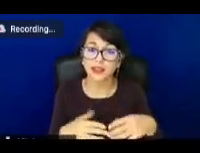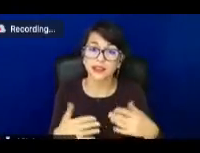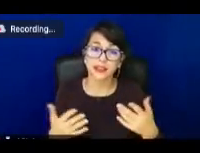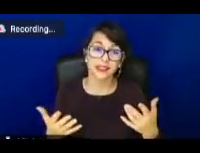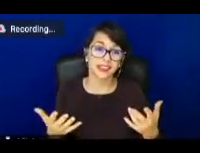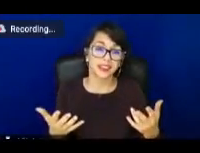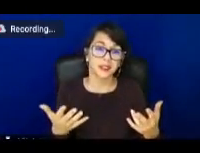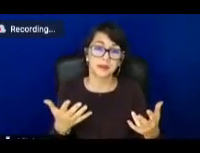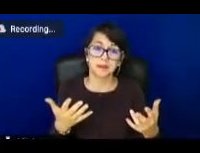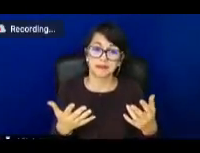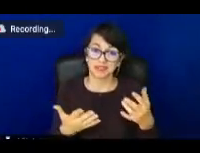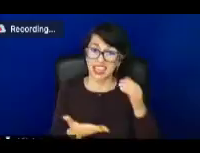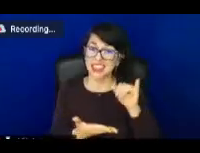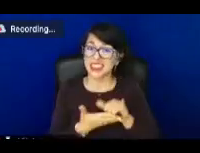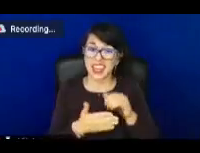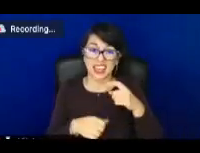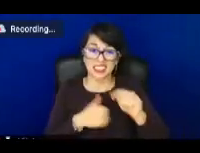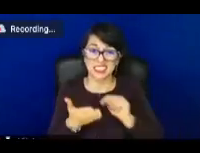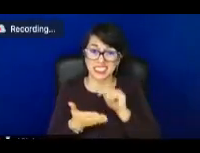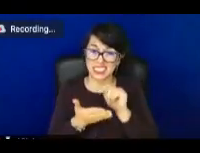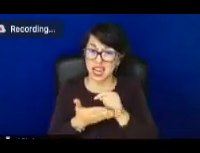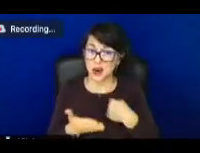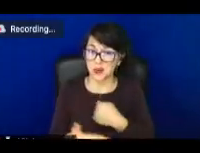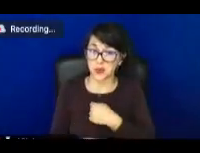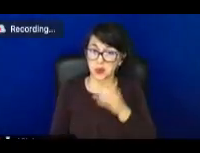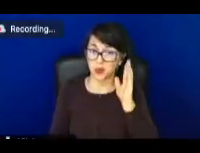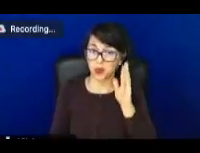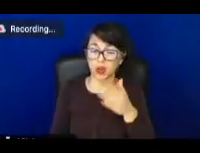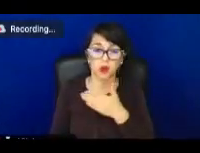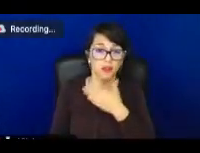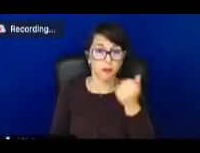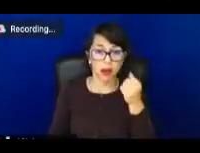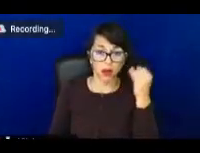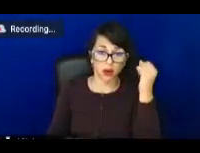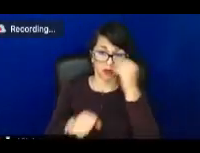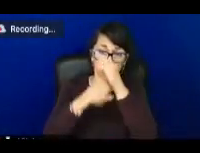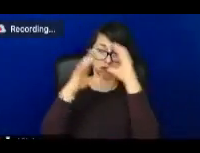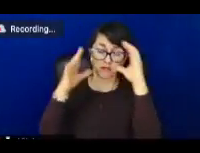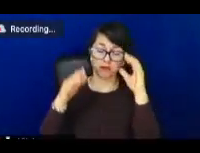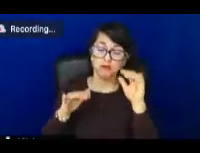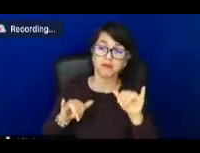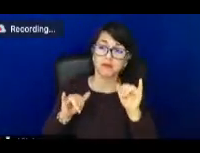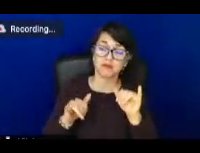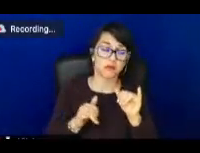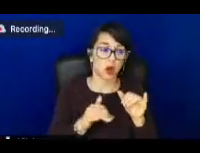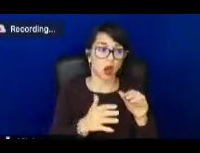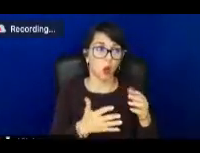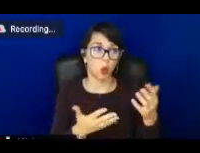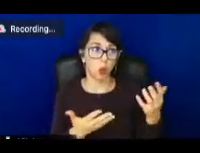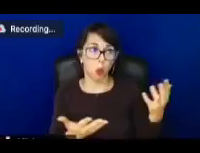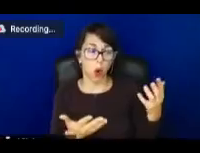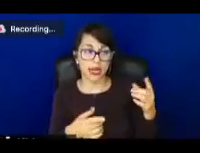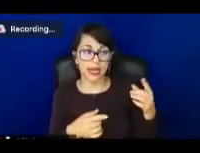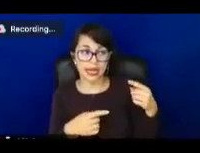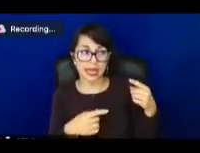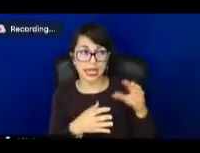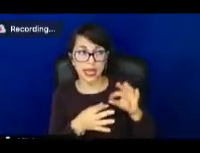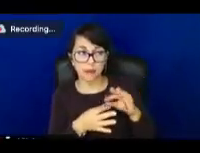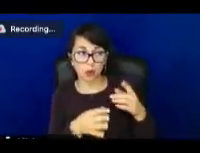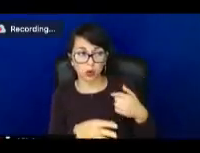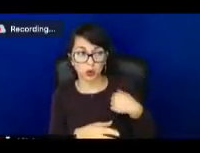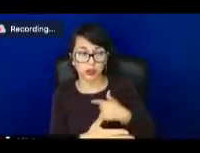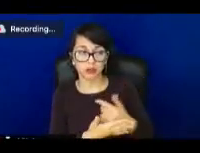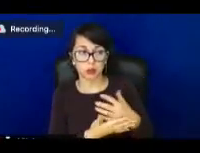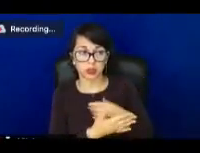better idea of, of the inputs that we've had, and then give a summary, for